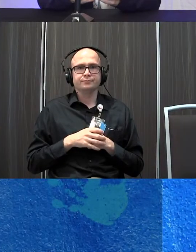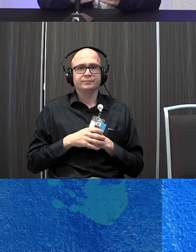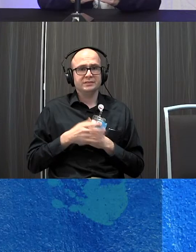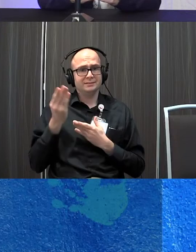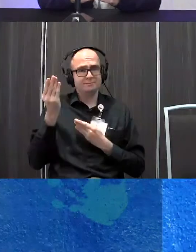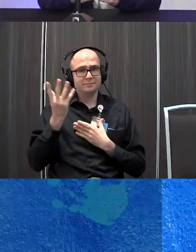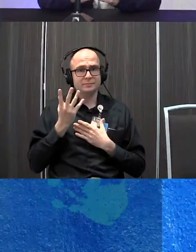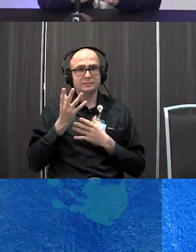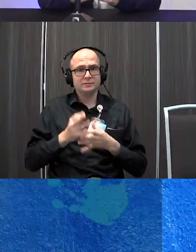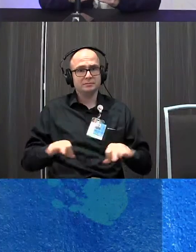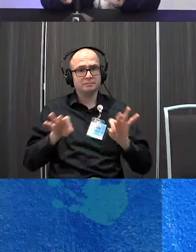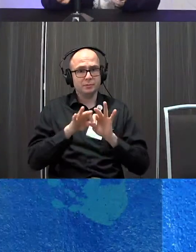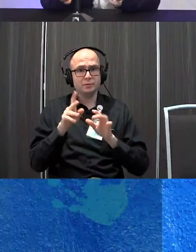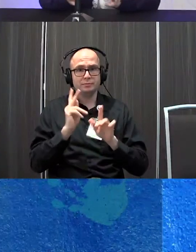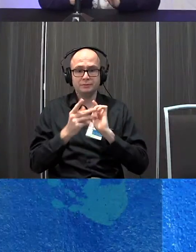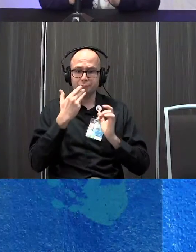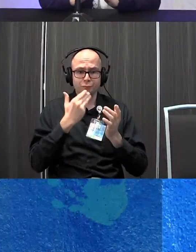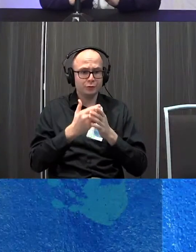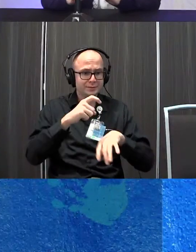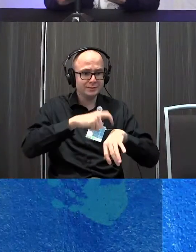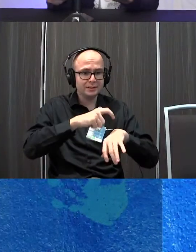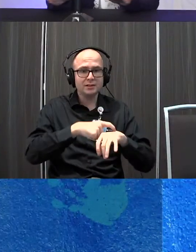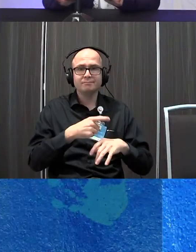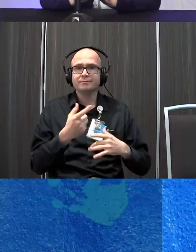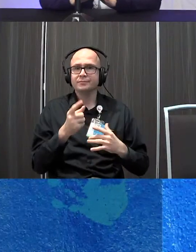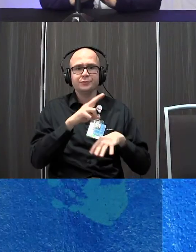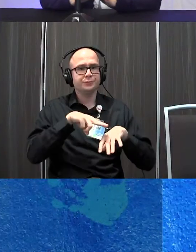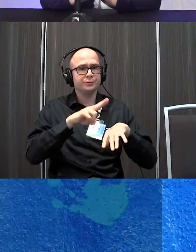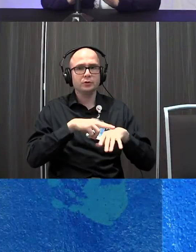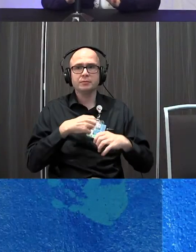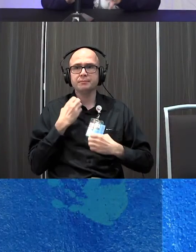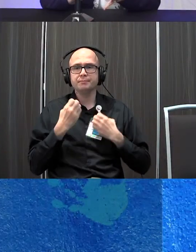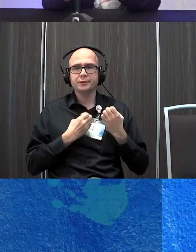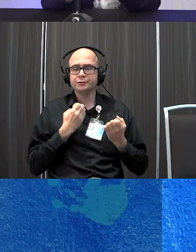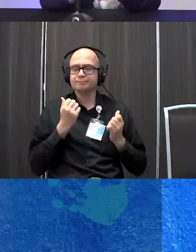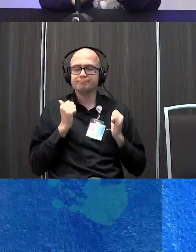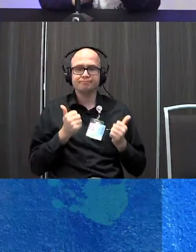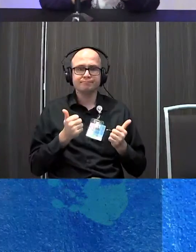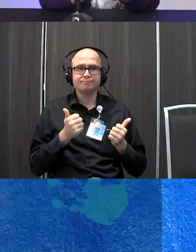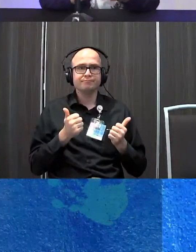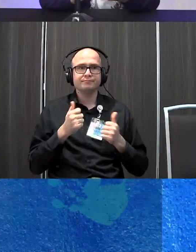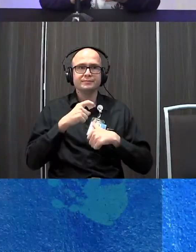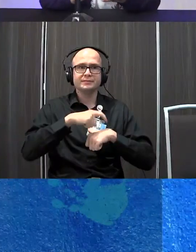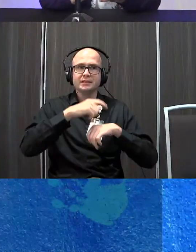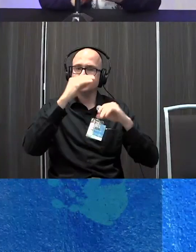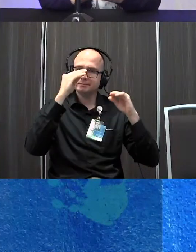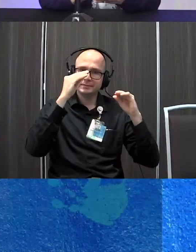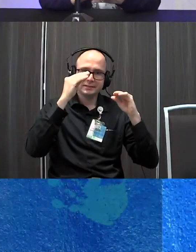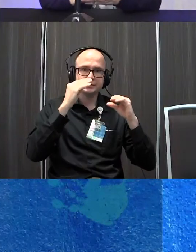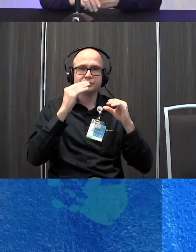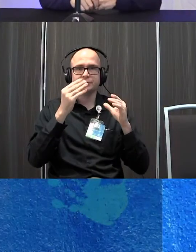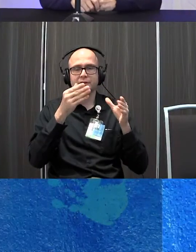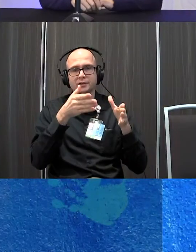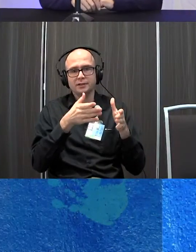really important when people are having a good time, when they're down at their normal emotions, that's the time to teach and reward